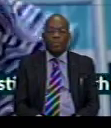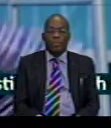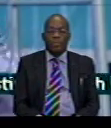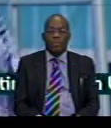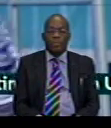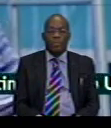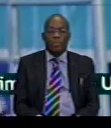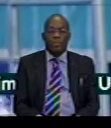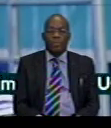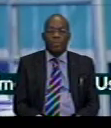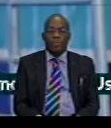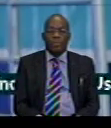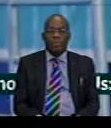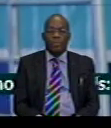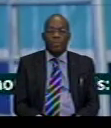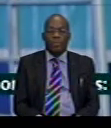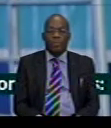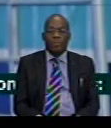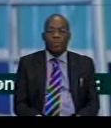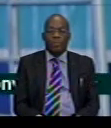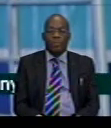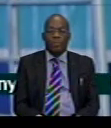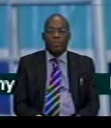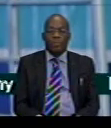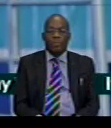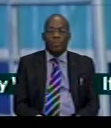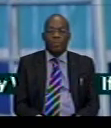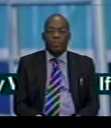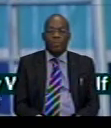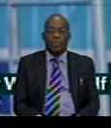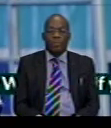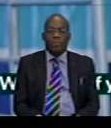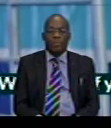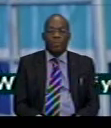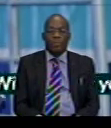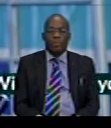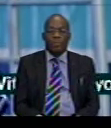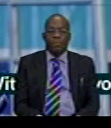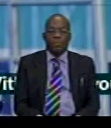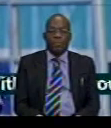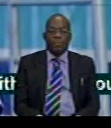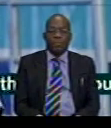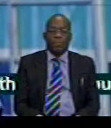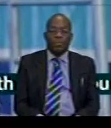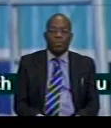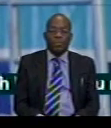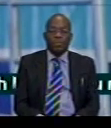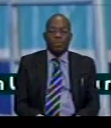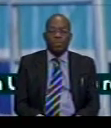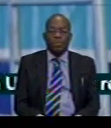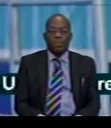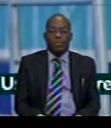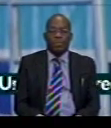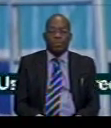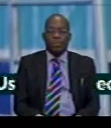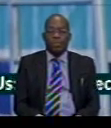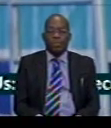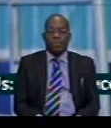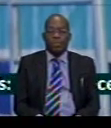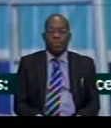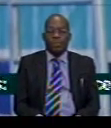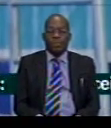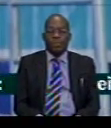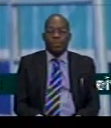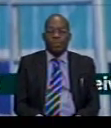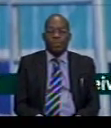gale nu so srowo la plota e amiare le raseri o da miare fi amiare raseri bena ite iko doyoma e me dile moji